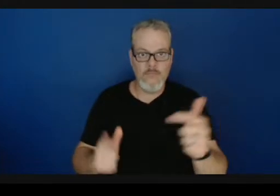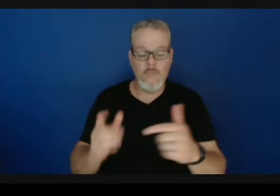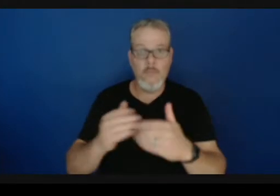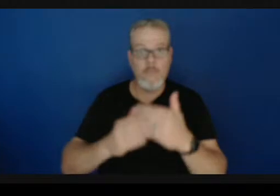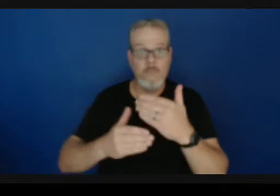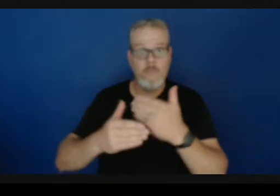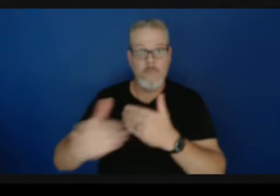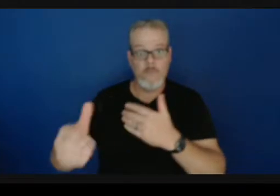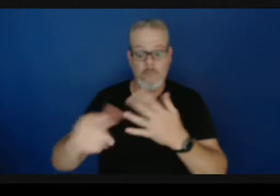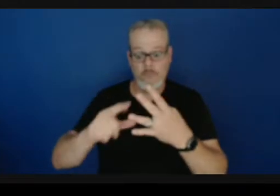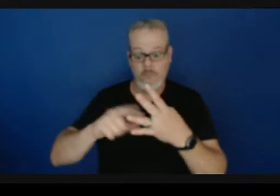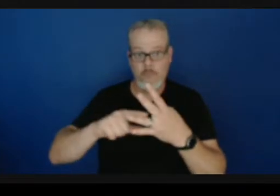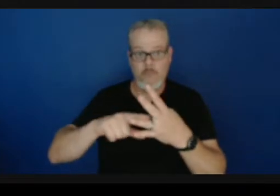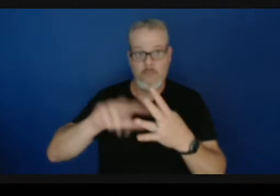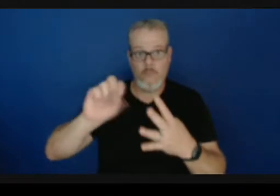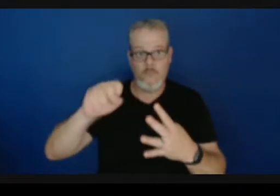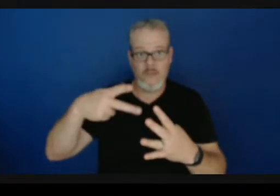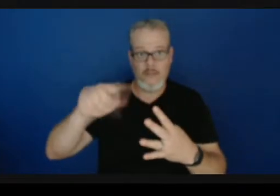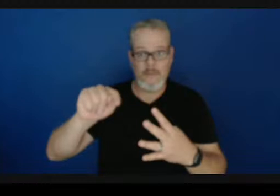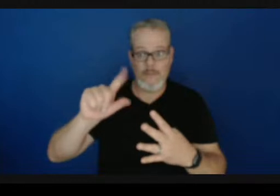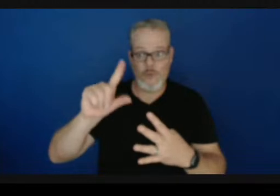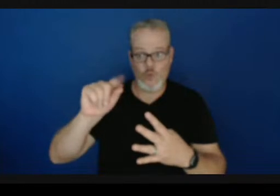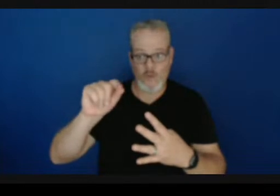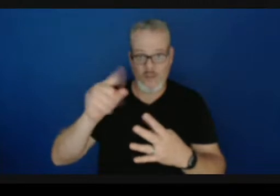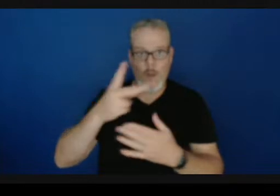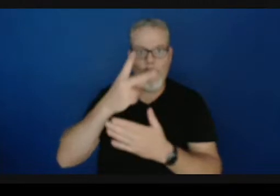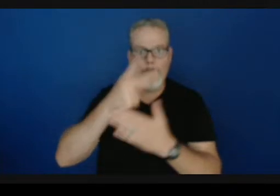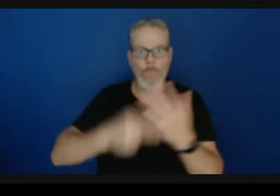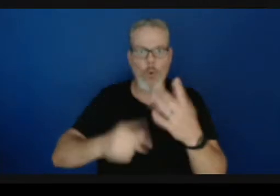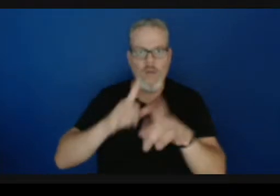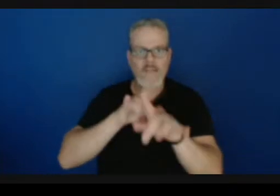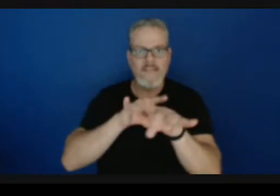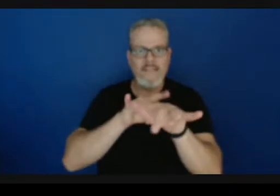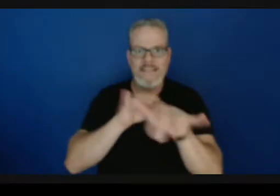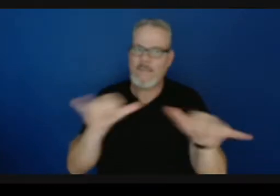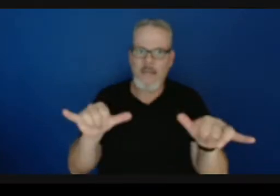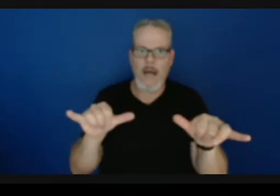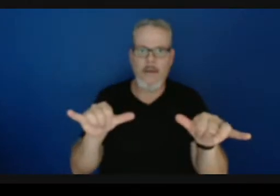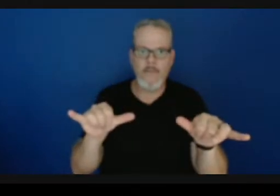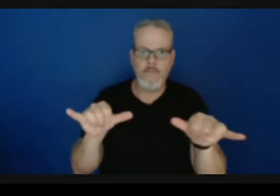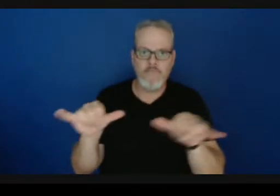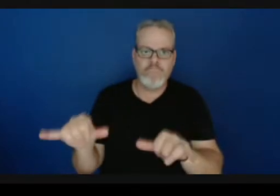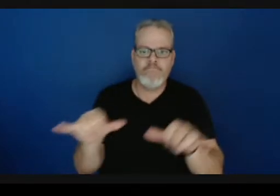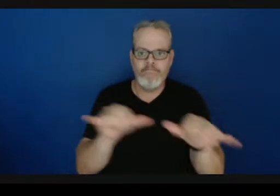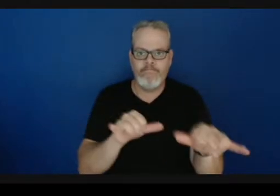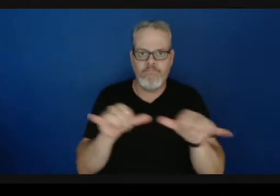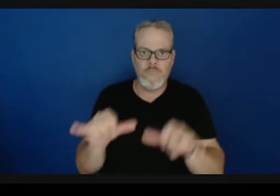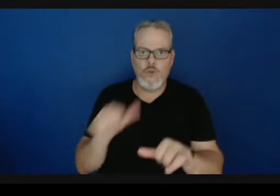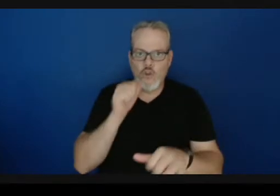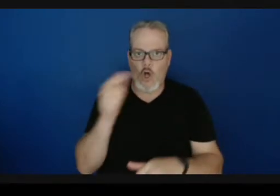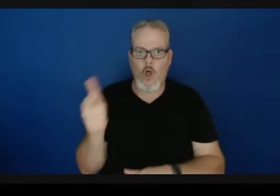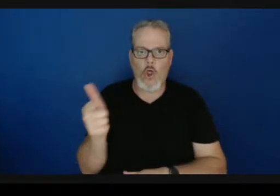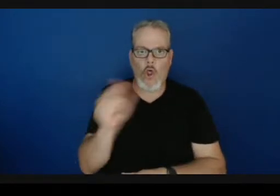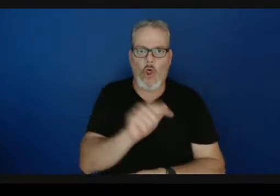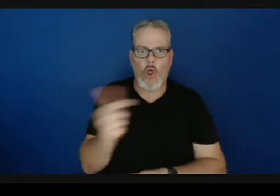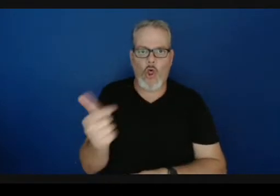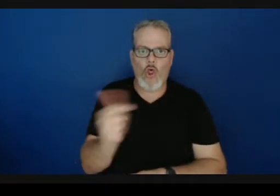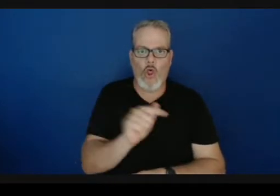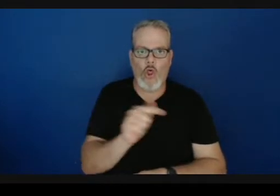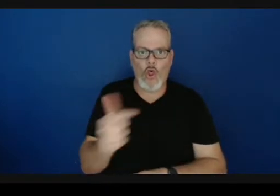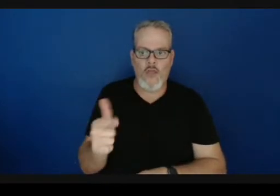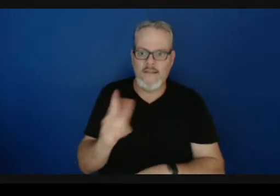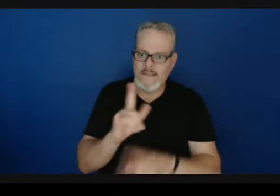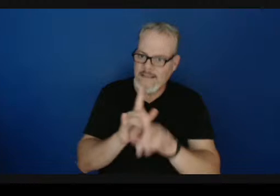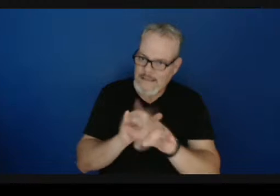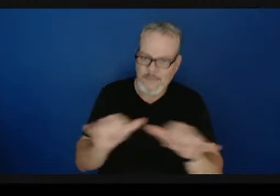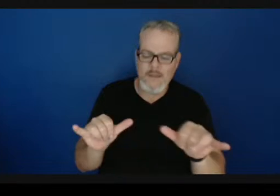both active synchronously, as they call it. Synchronous activity versus alternating activity, right? And so to